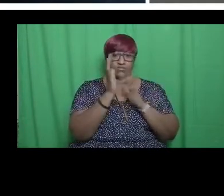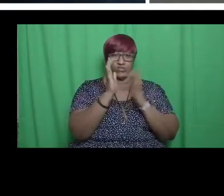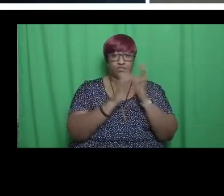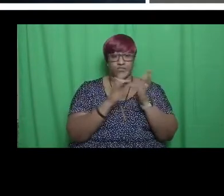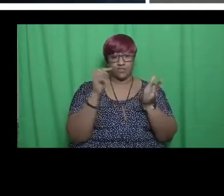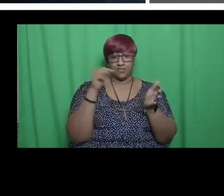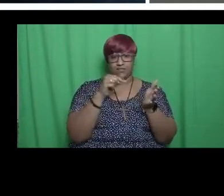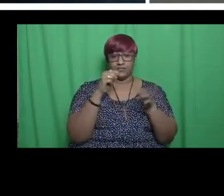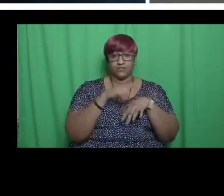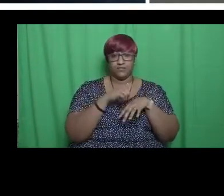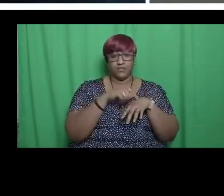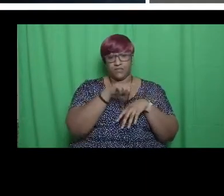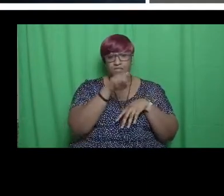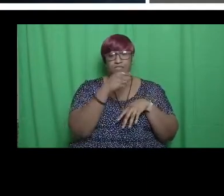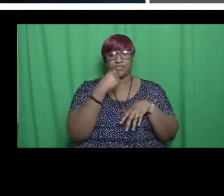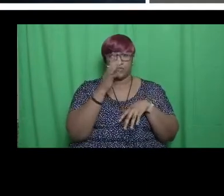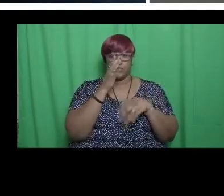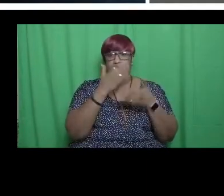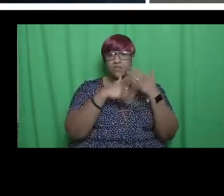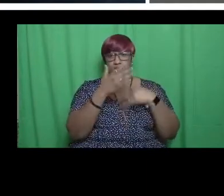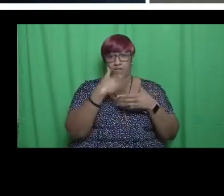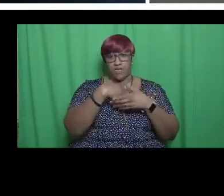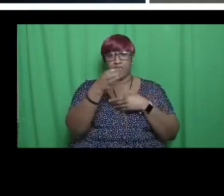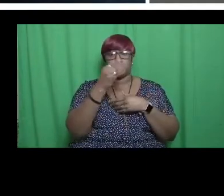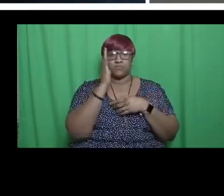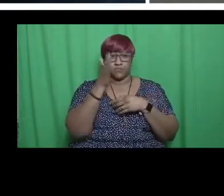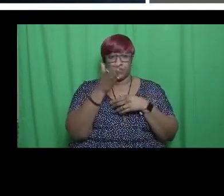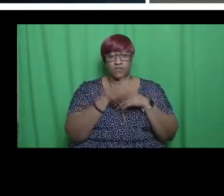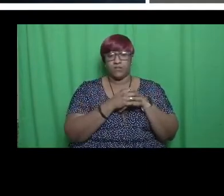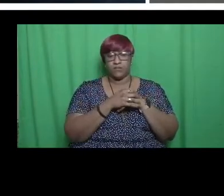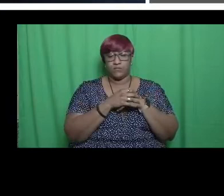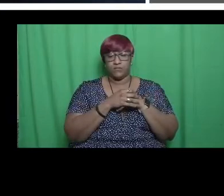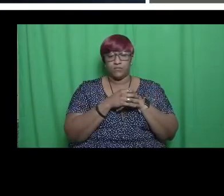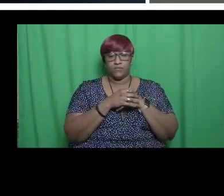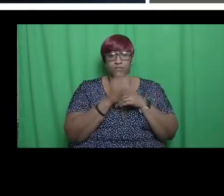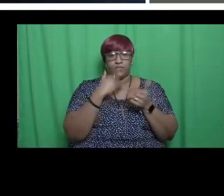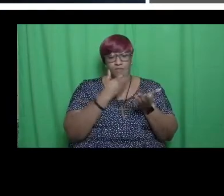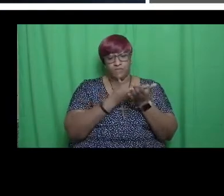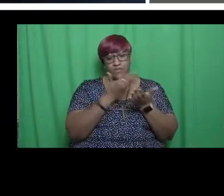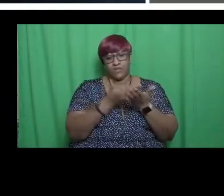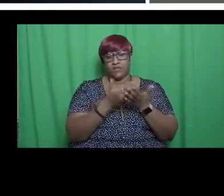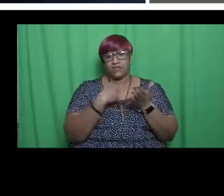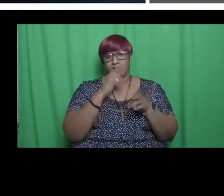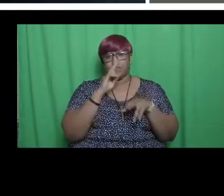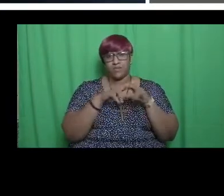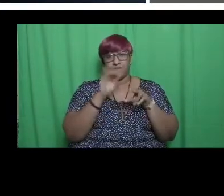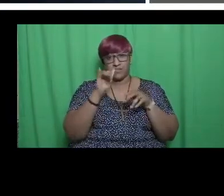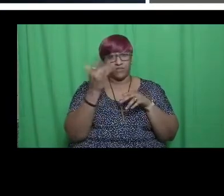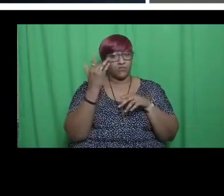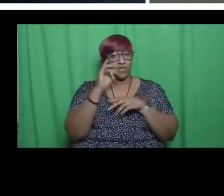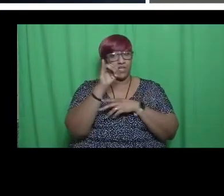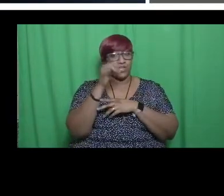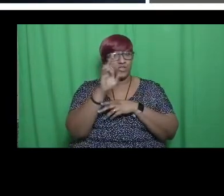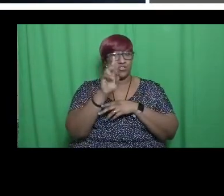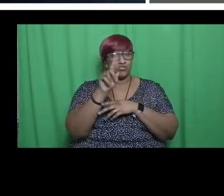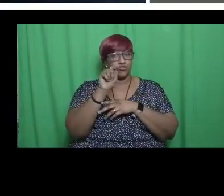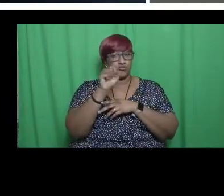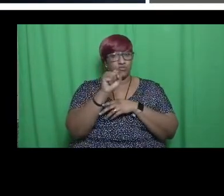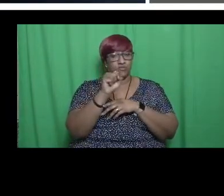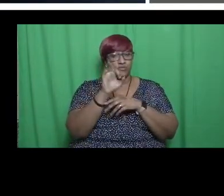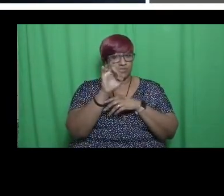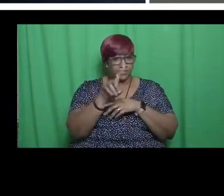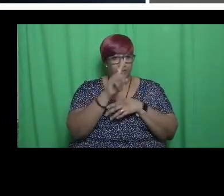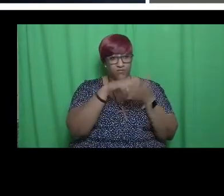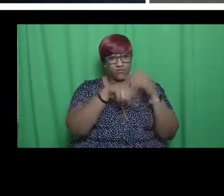time, they said he's going to come out of it. He's going to get away. In fact, I believe that's why Judas did what he did.